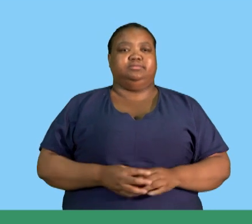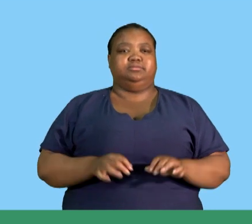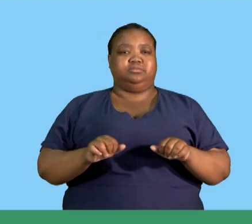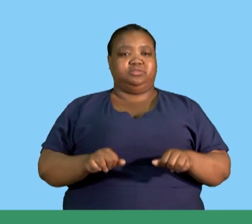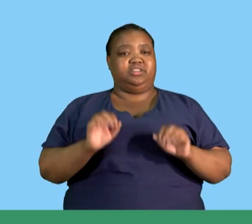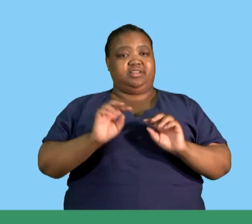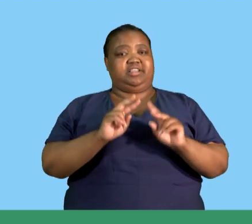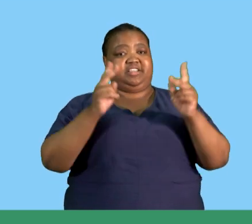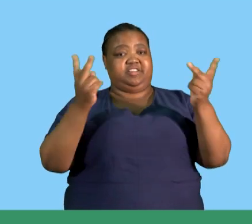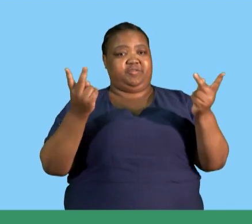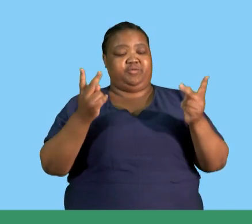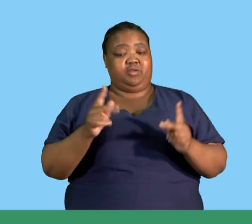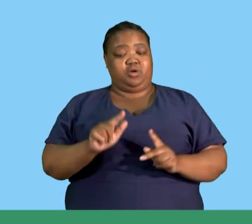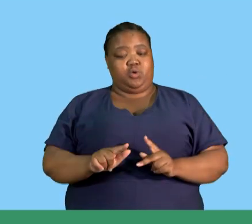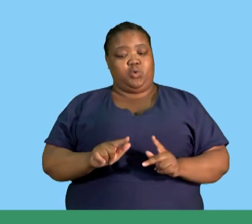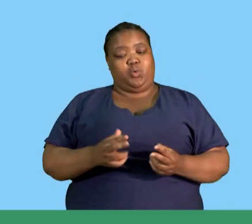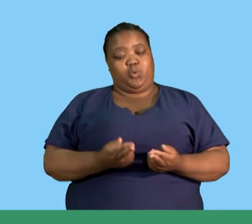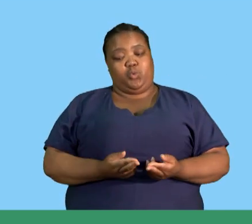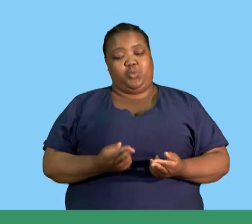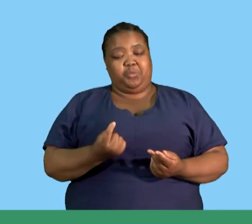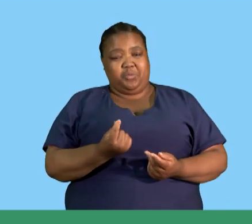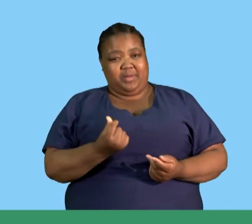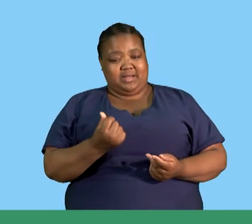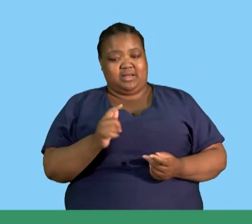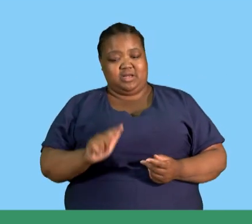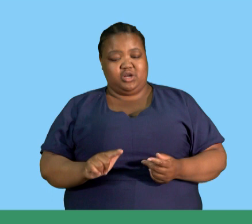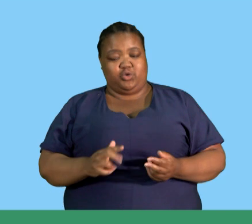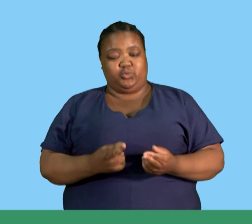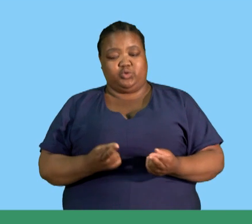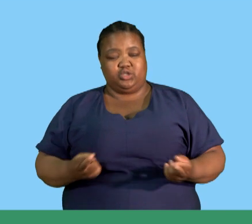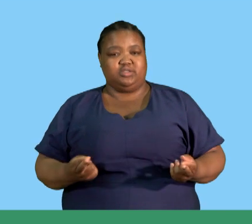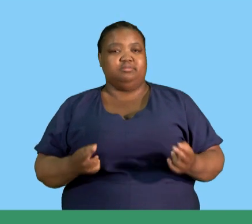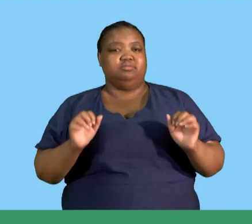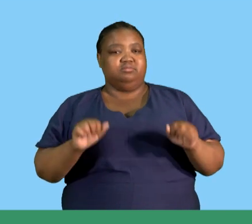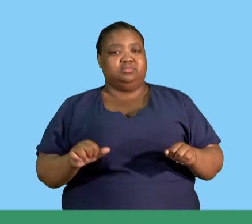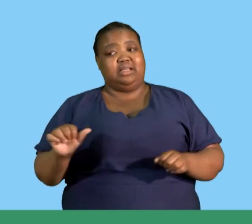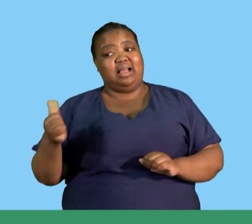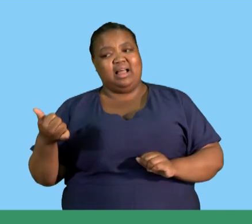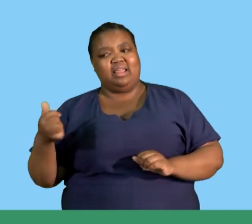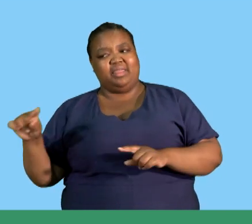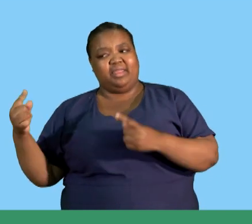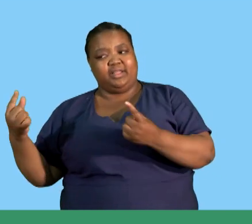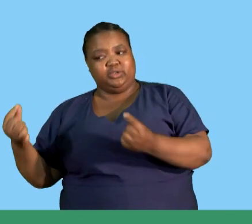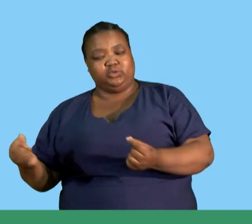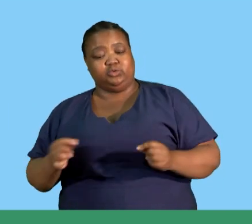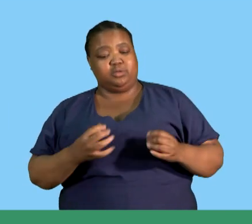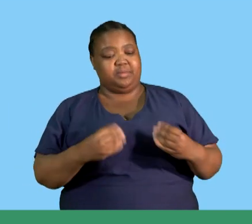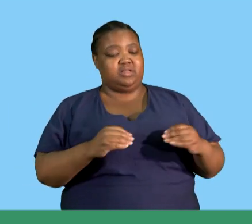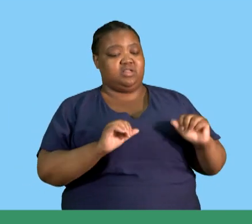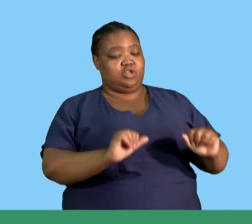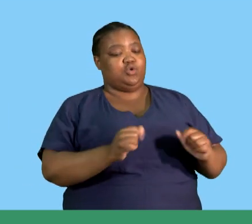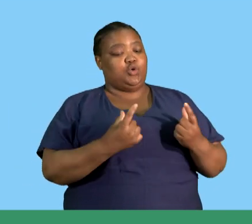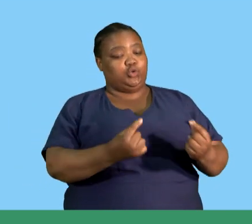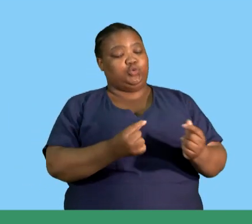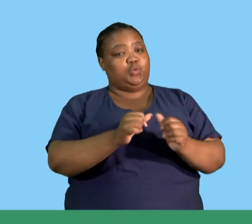cost resources can you draw upon others, upon that others cannot? So as mentioned, we are looking at what is it that